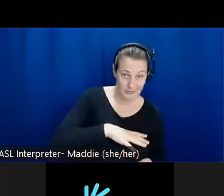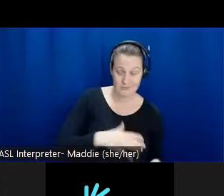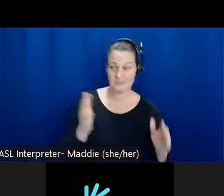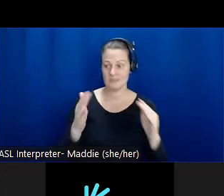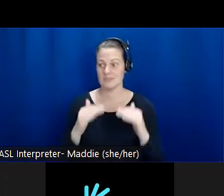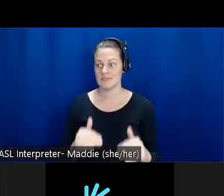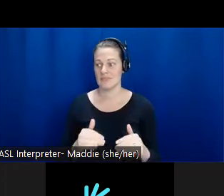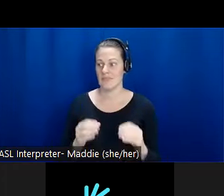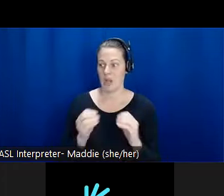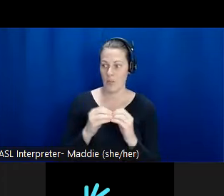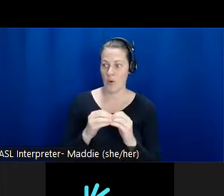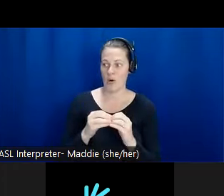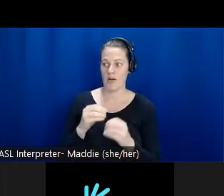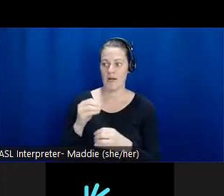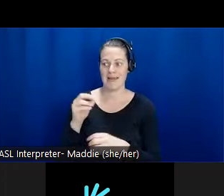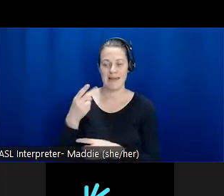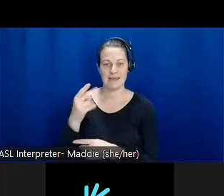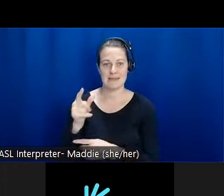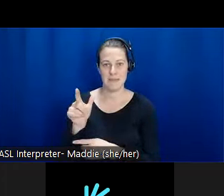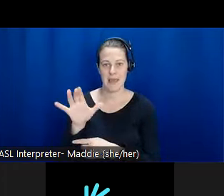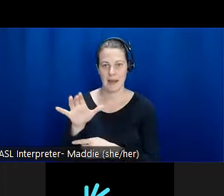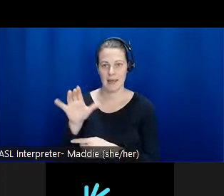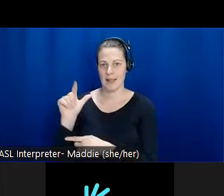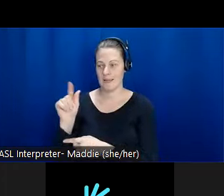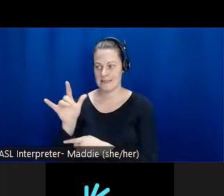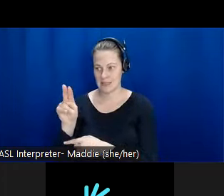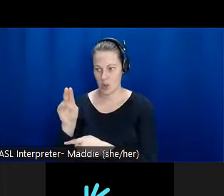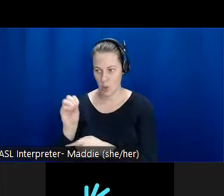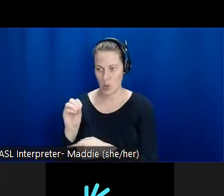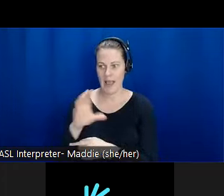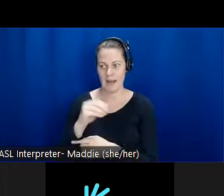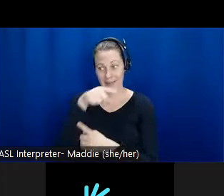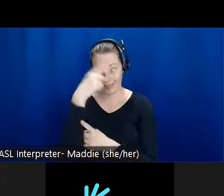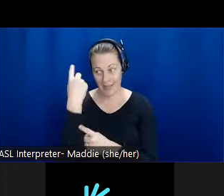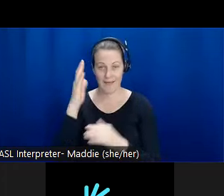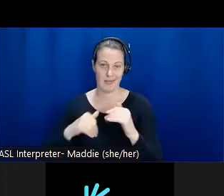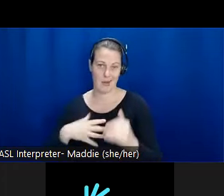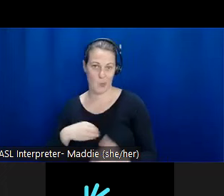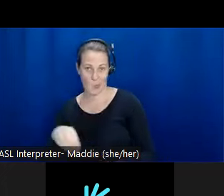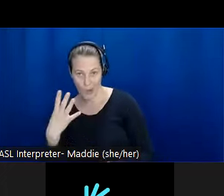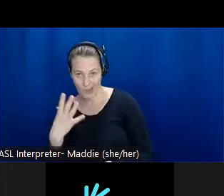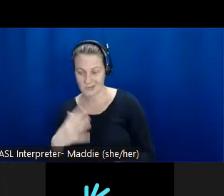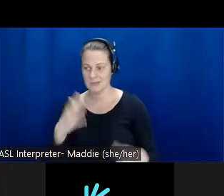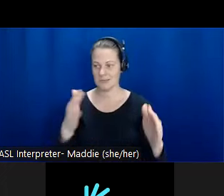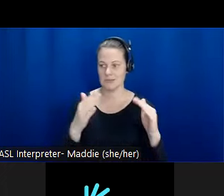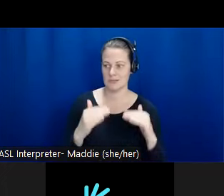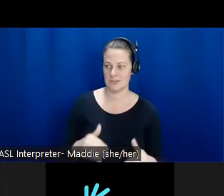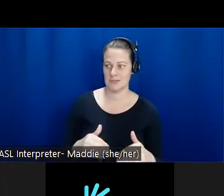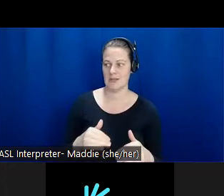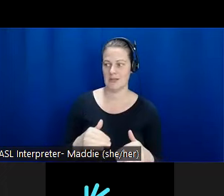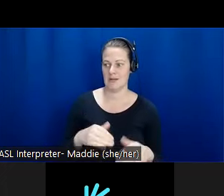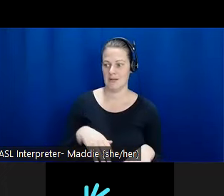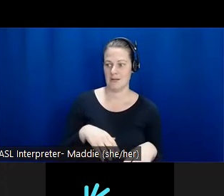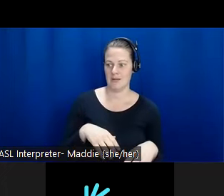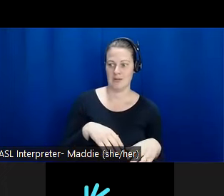vision loss, like I mentioned before, varies state by state, ranging from 1.3% in Maine to 3.6% in